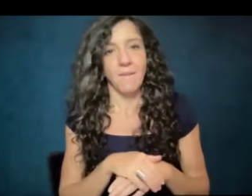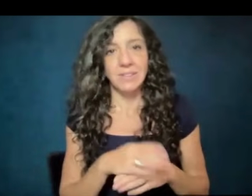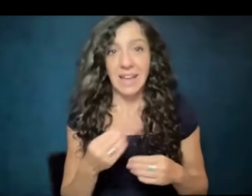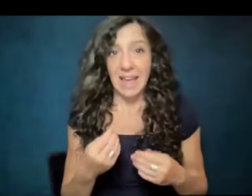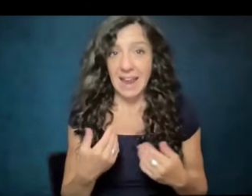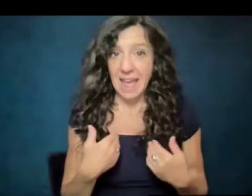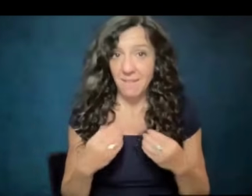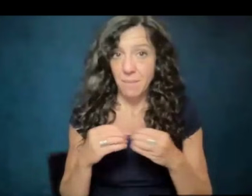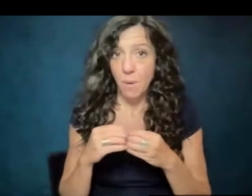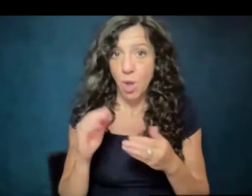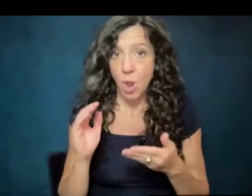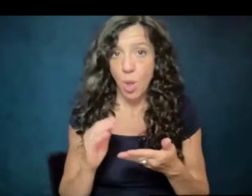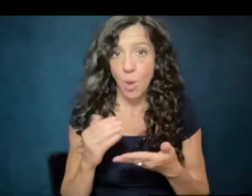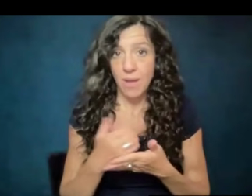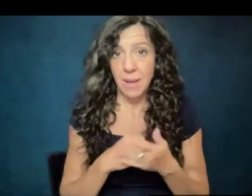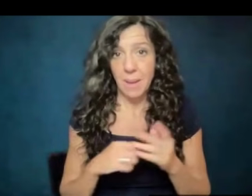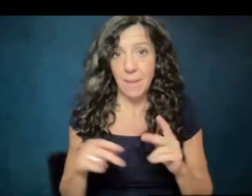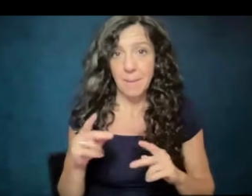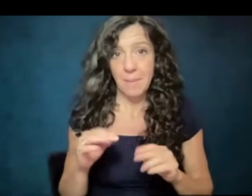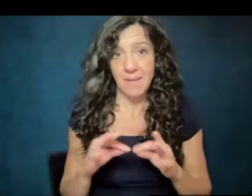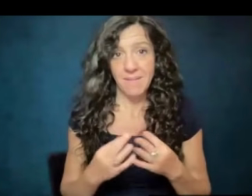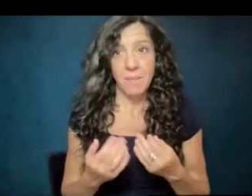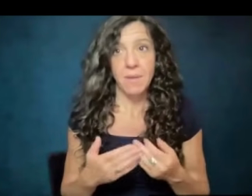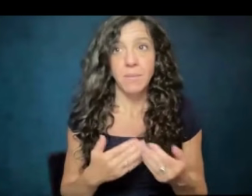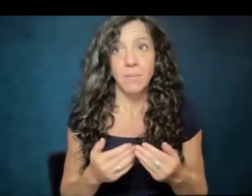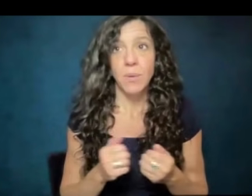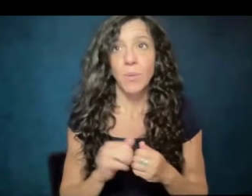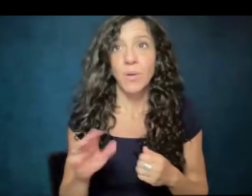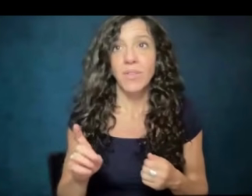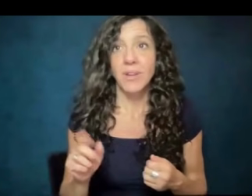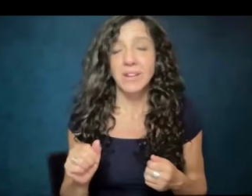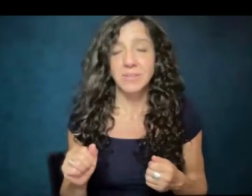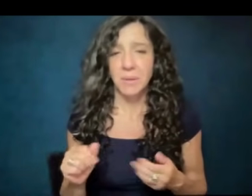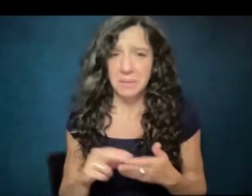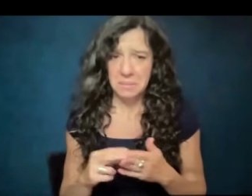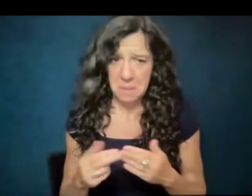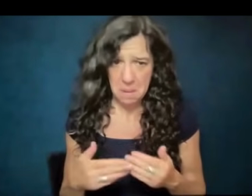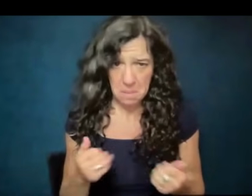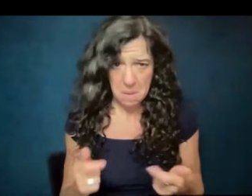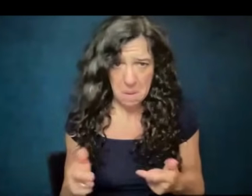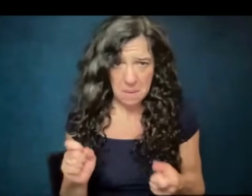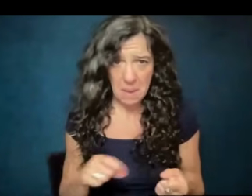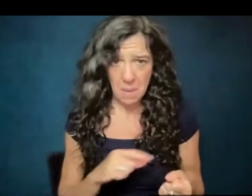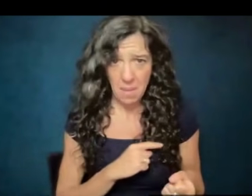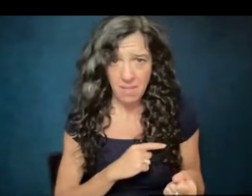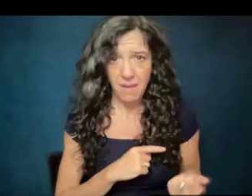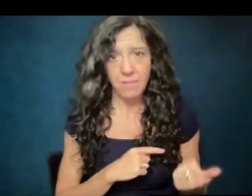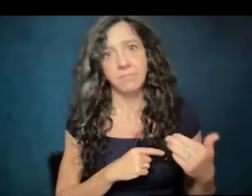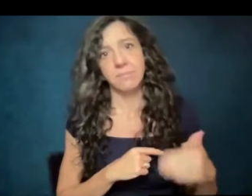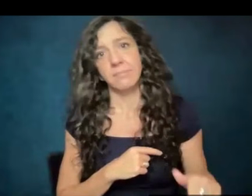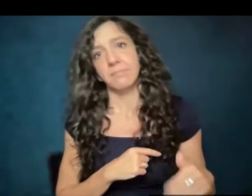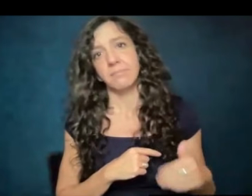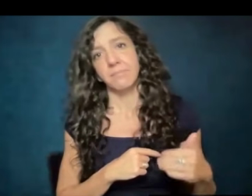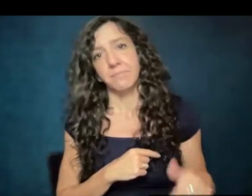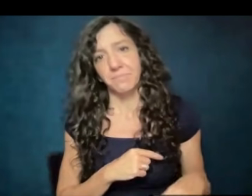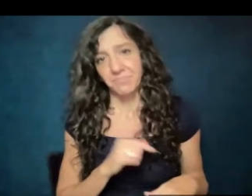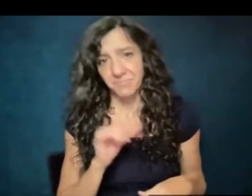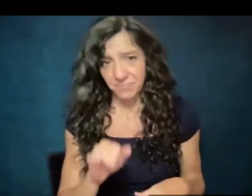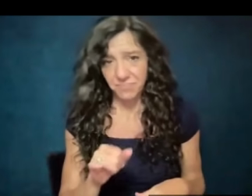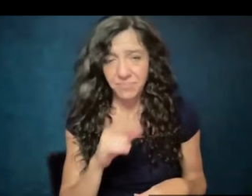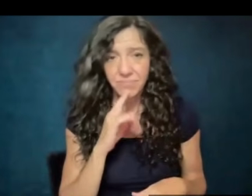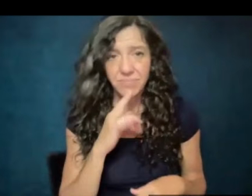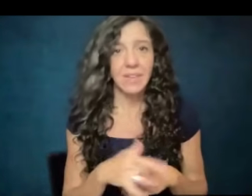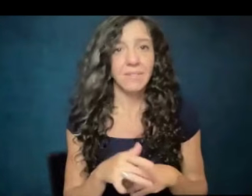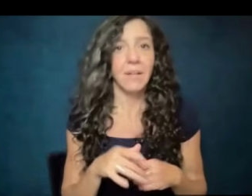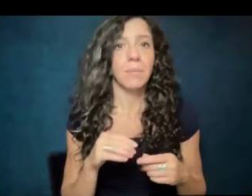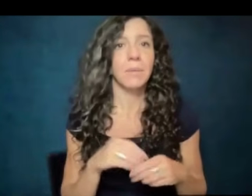status. So this is going to work for just about everybody. Medicaid expansion is available in